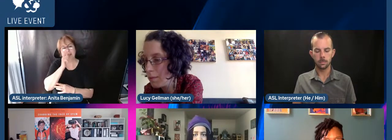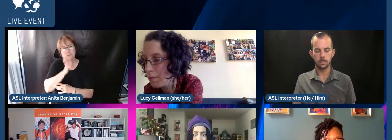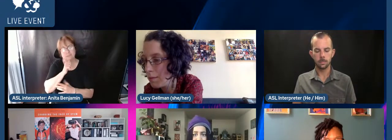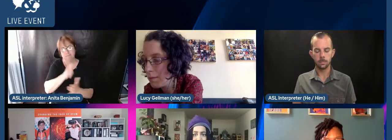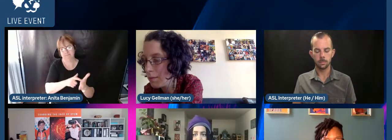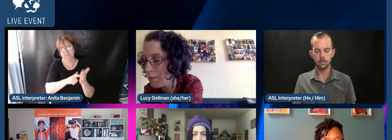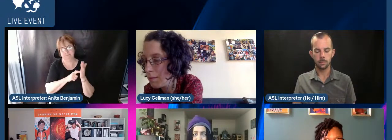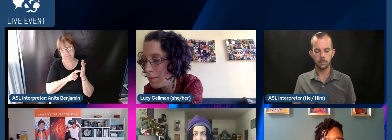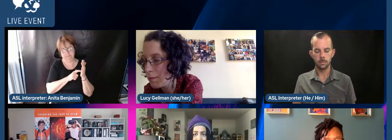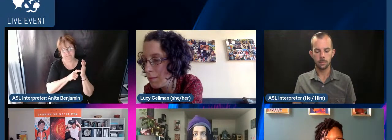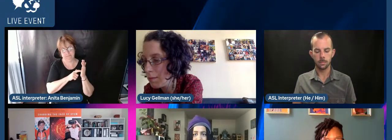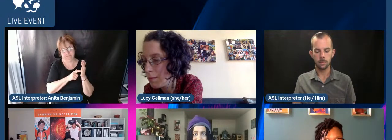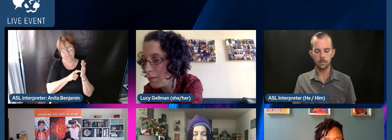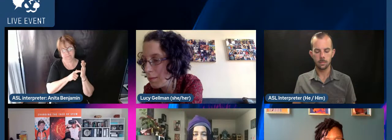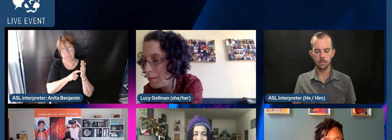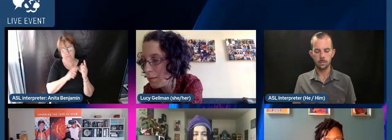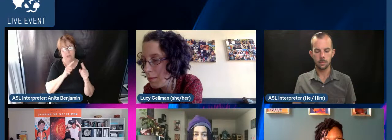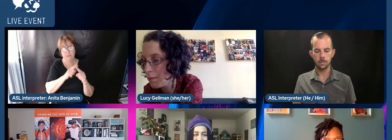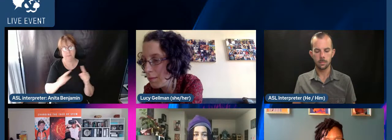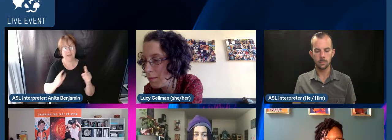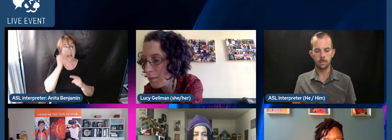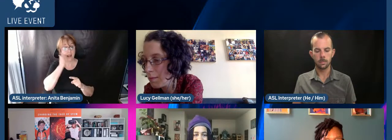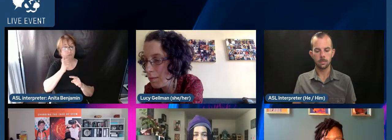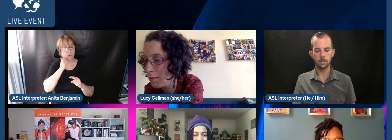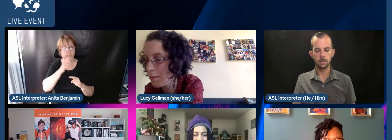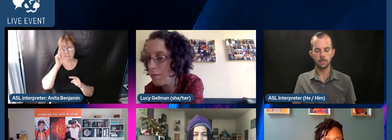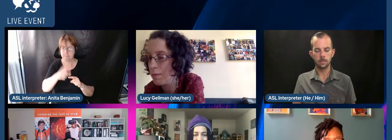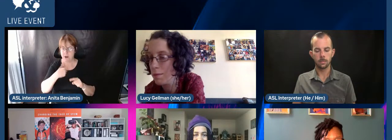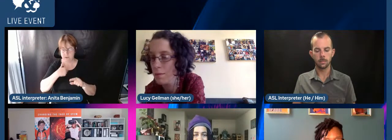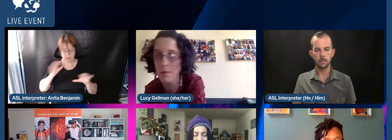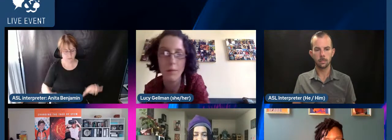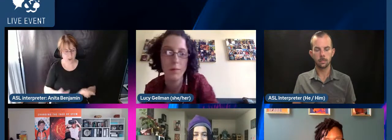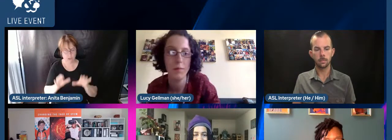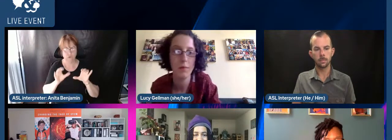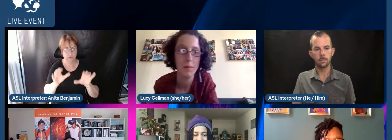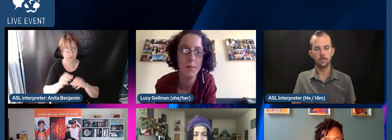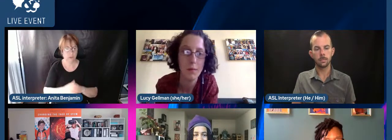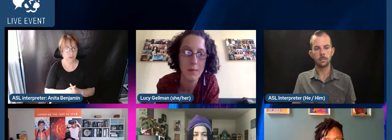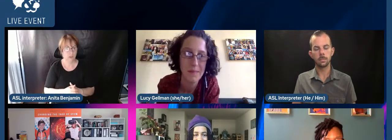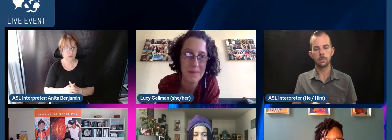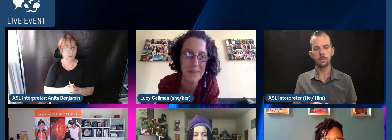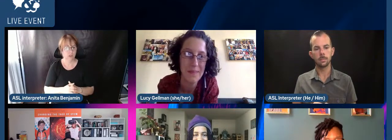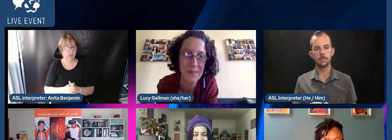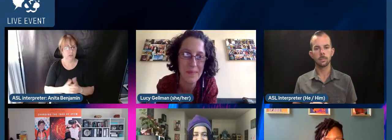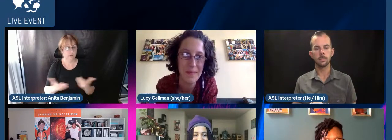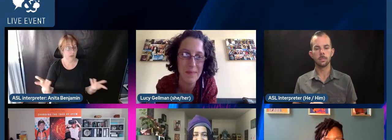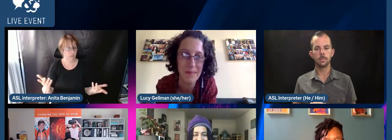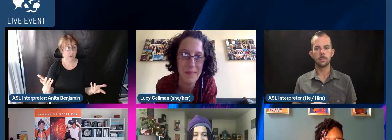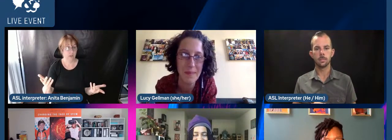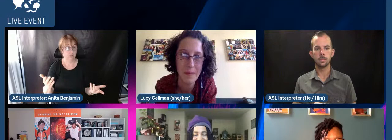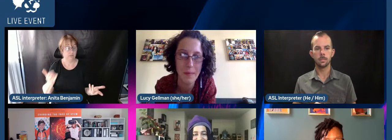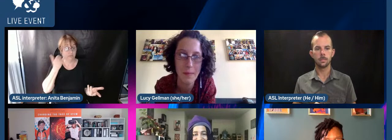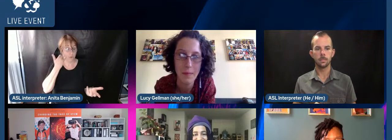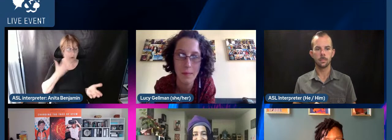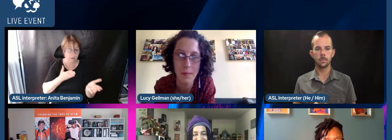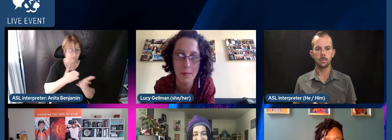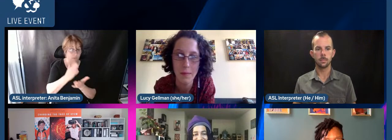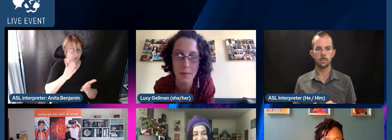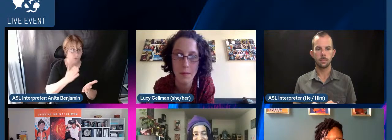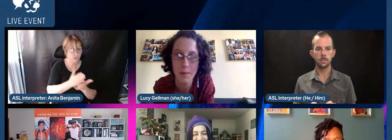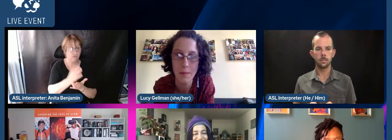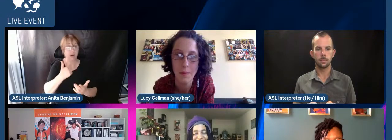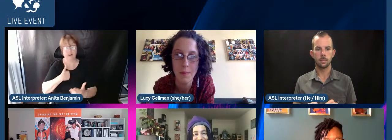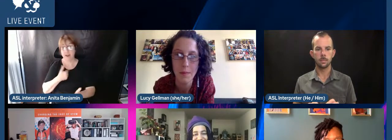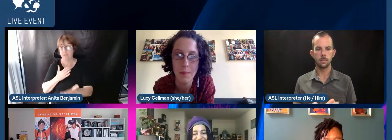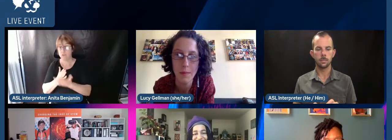But action, every day we take action. Look, my company is called You Are You the Right to Me. You have the right to me, and I got the right